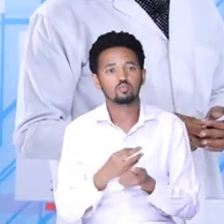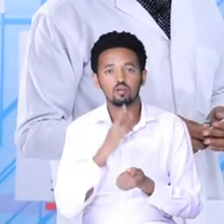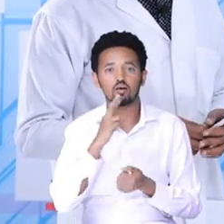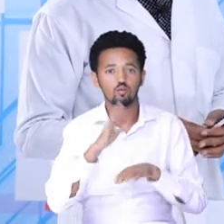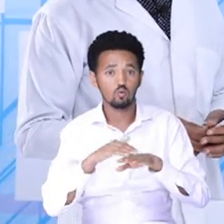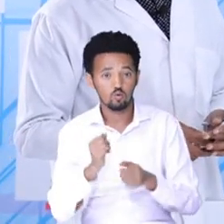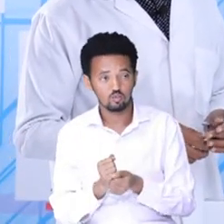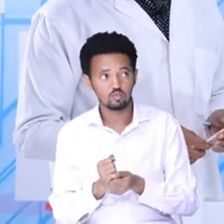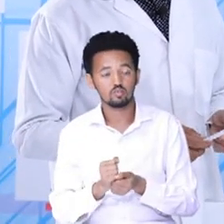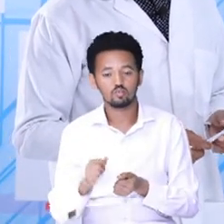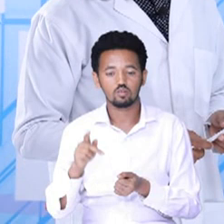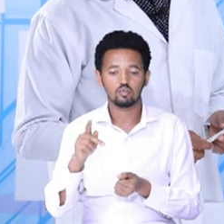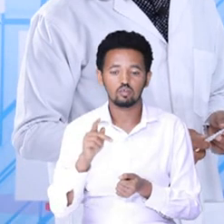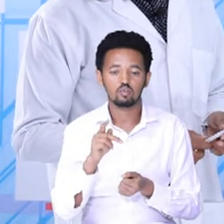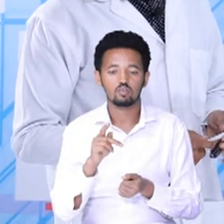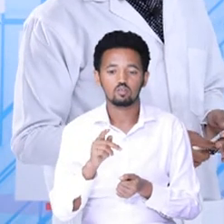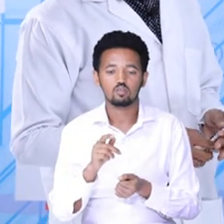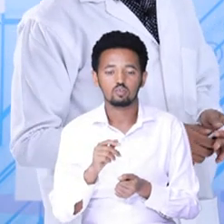are called temporary?